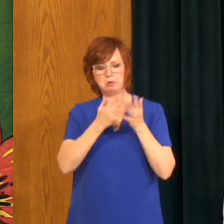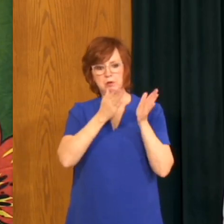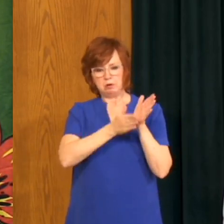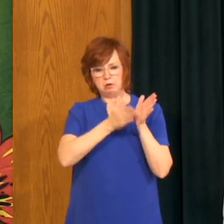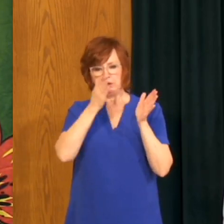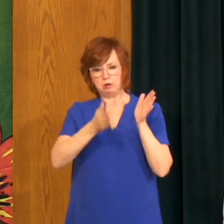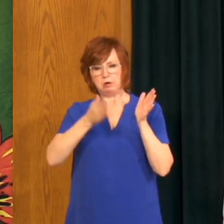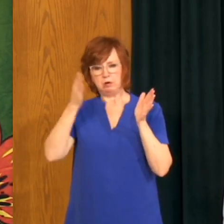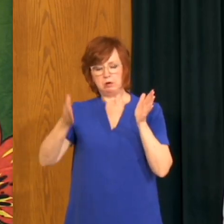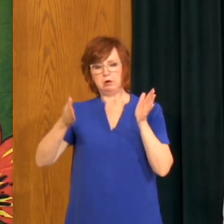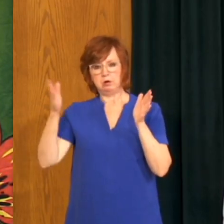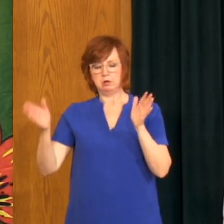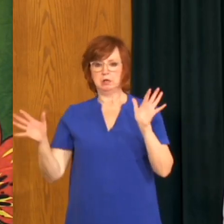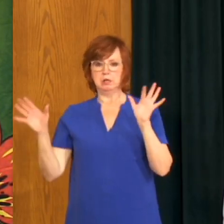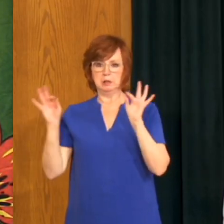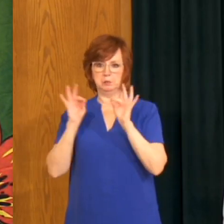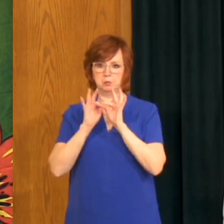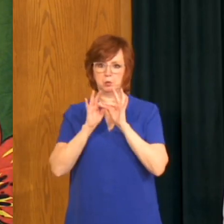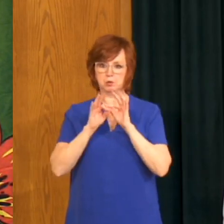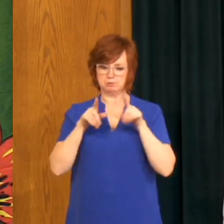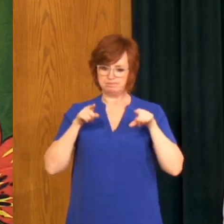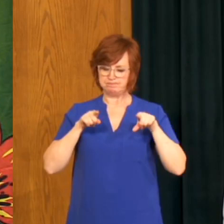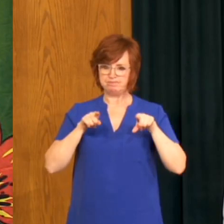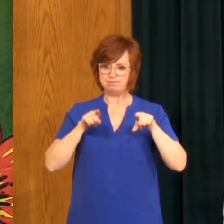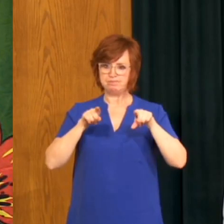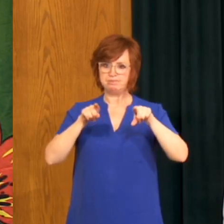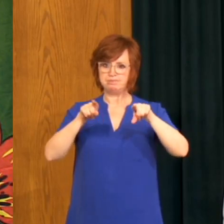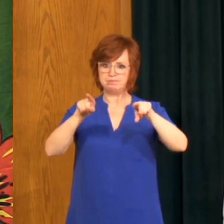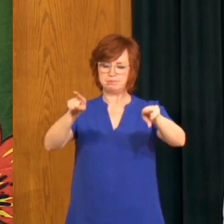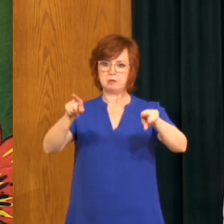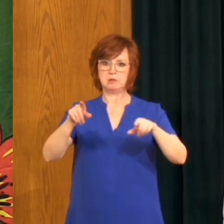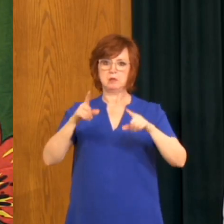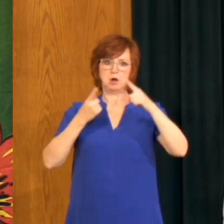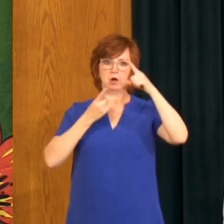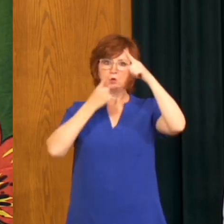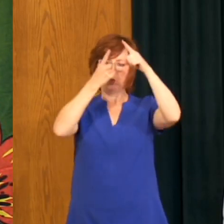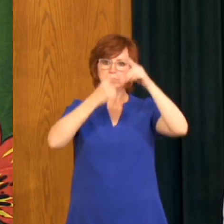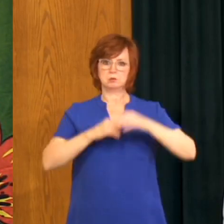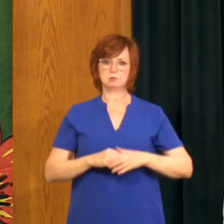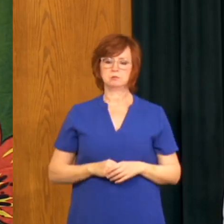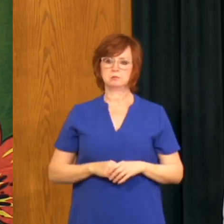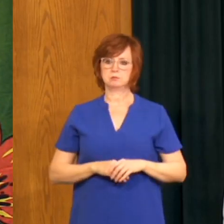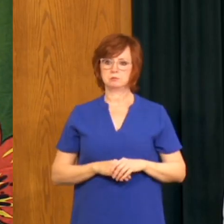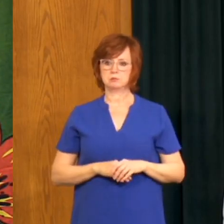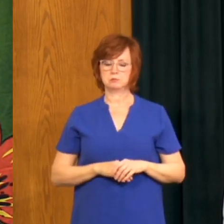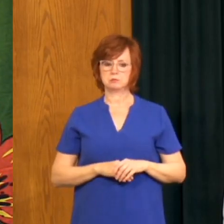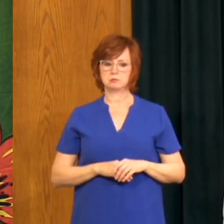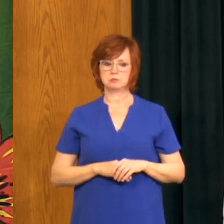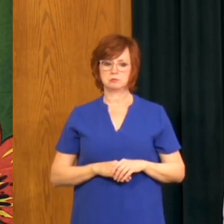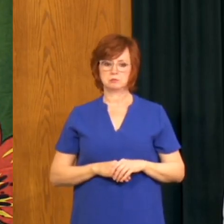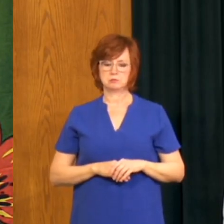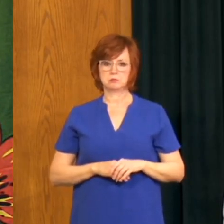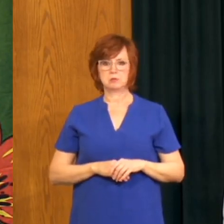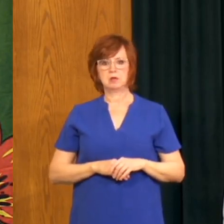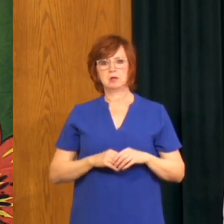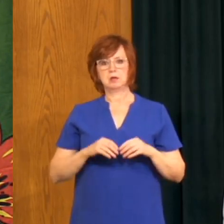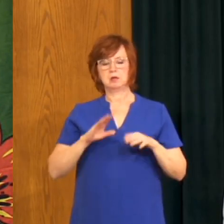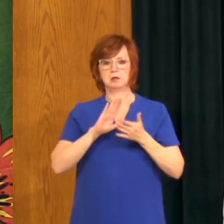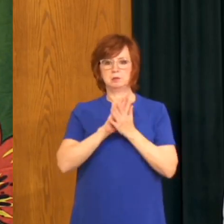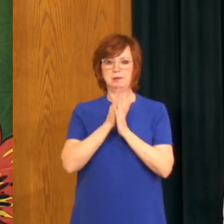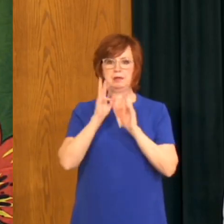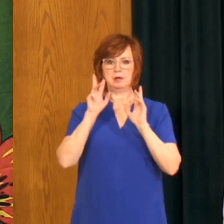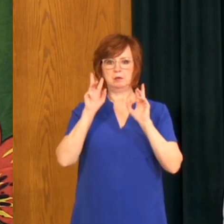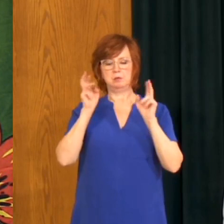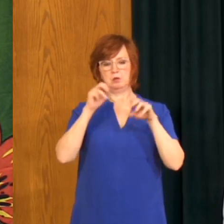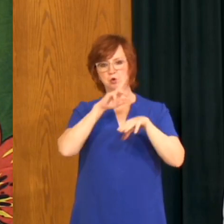that we had put forward in our plan for growth, so that we can again be what we consider normal in growing